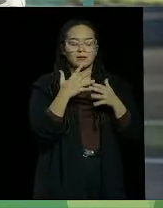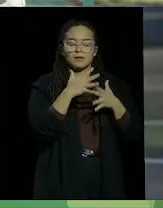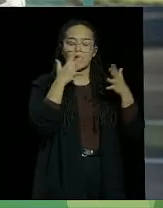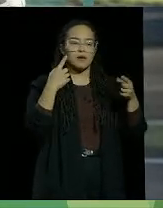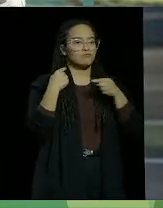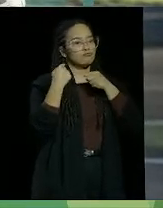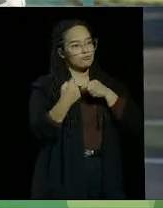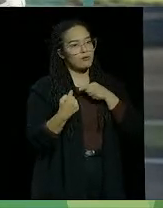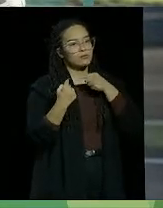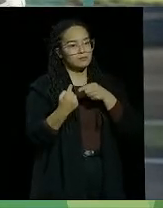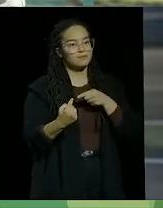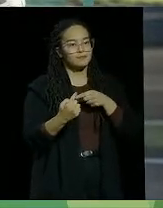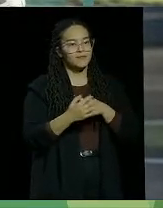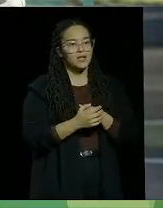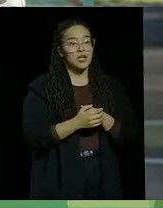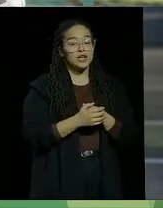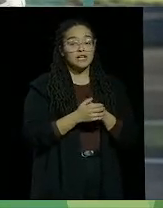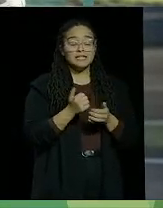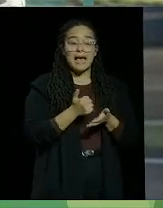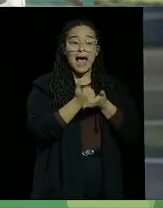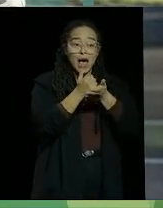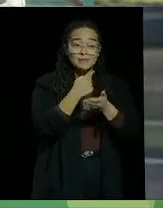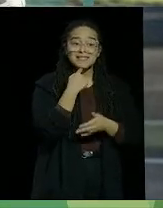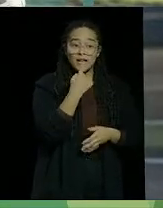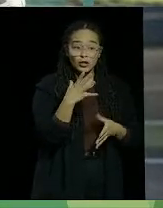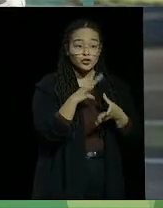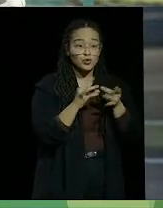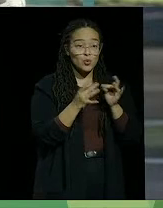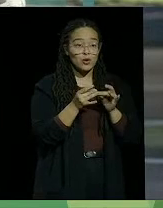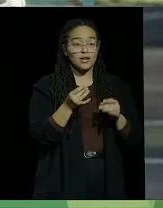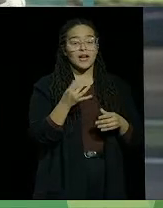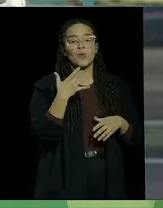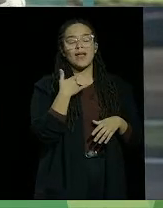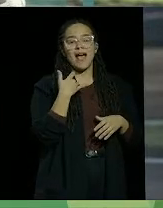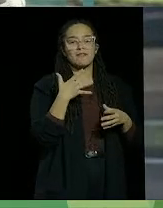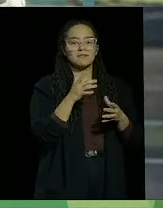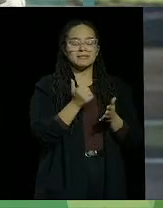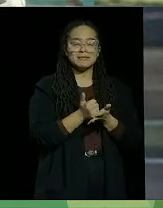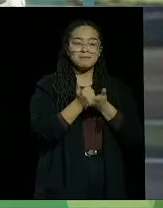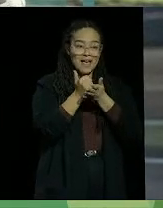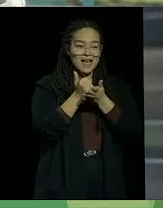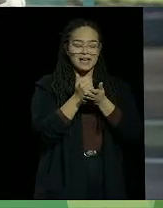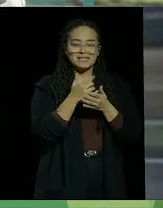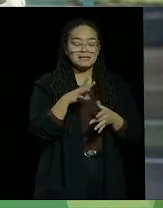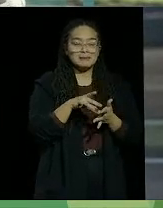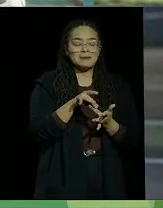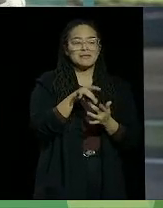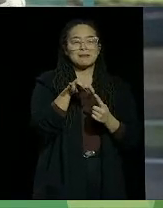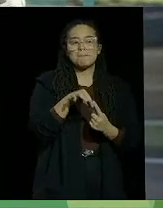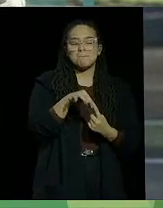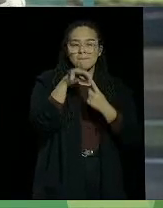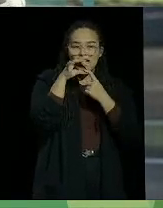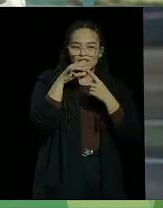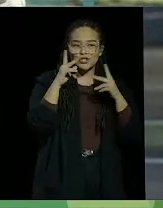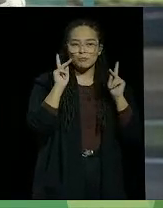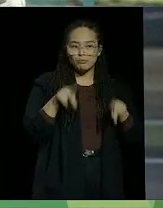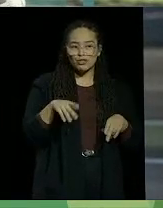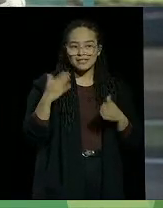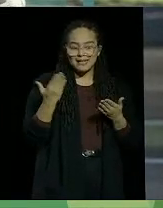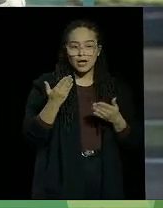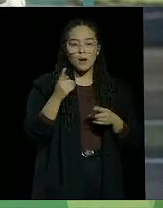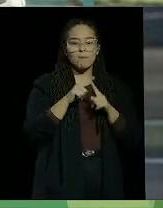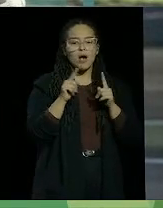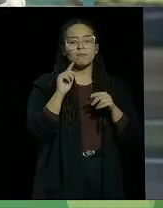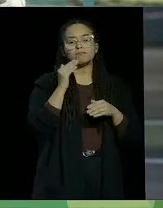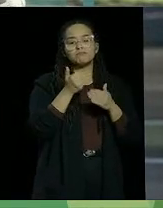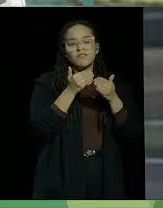adversity. To help tell this story, we have a very special guest here today. But before we welcome him on stage,